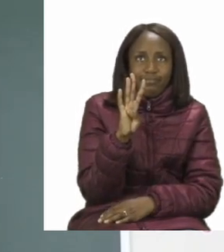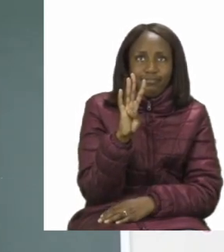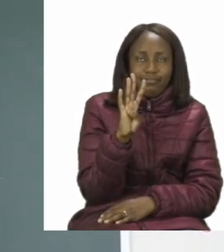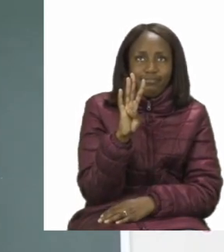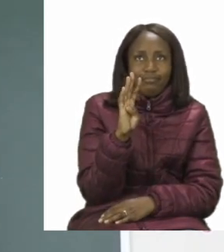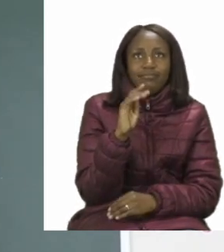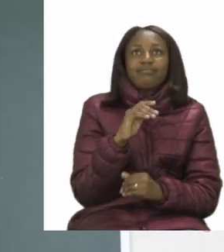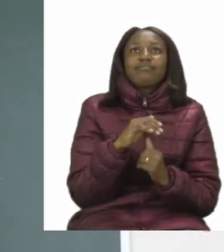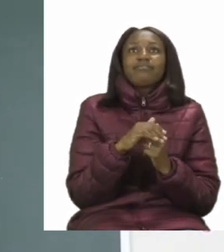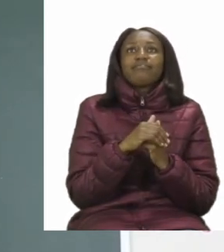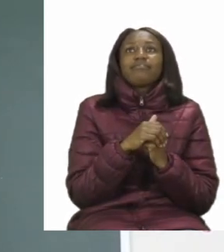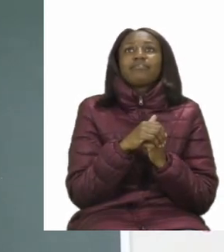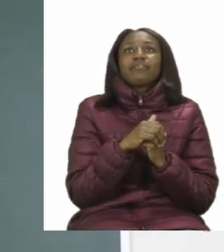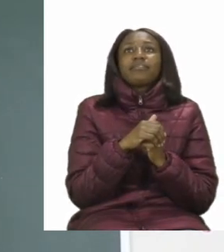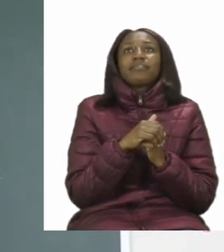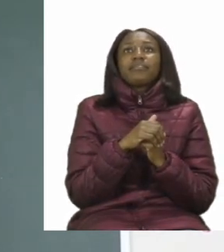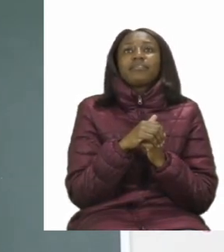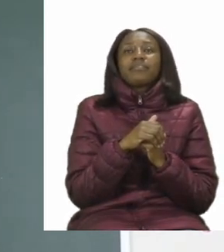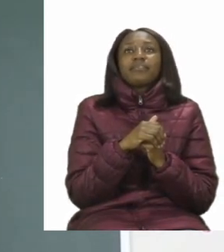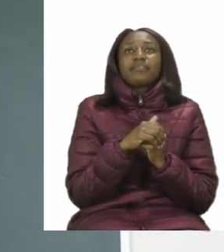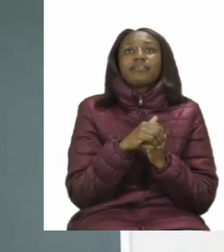children, is 4.